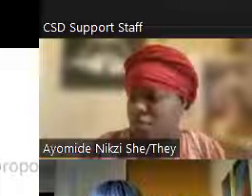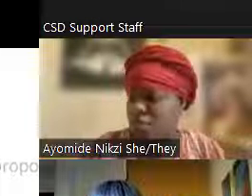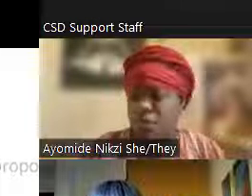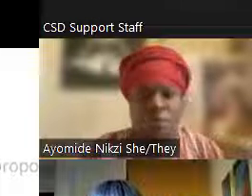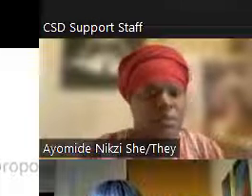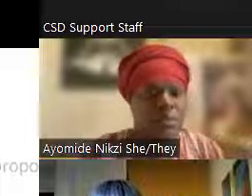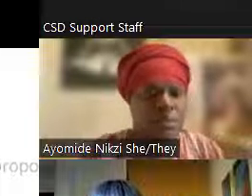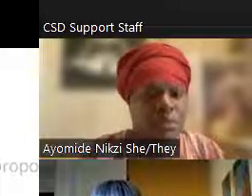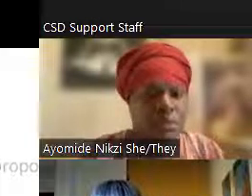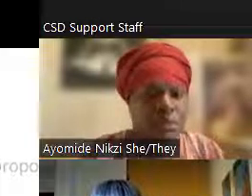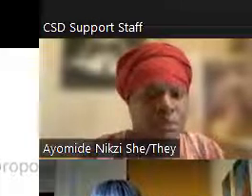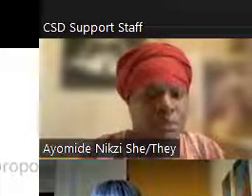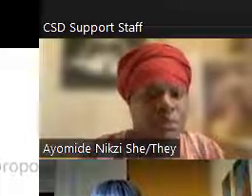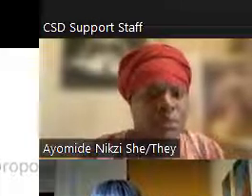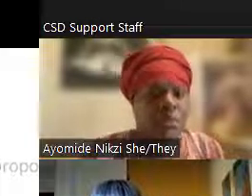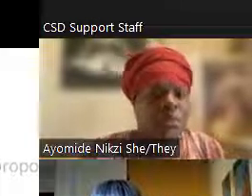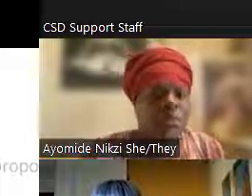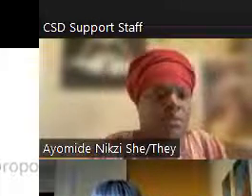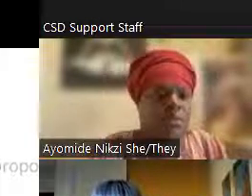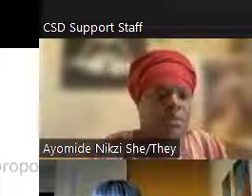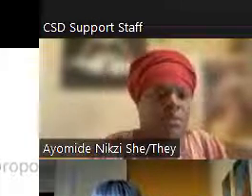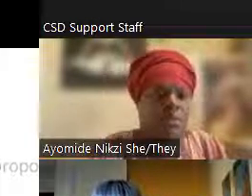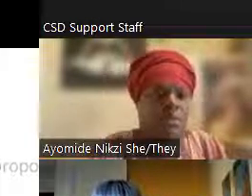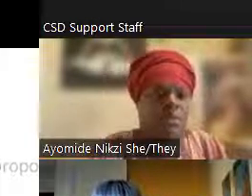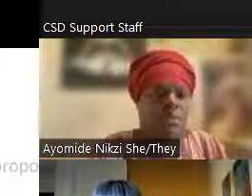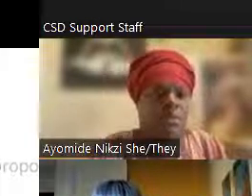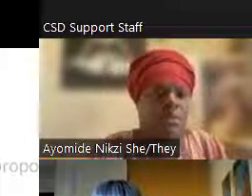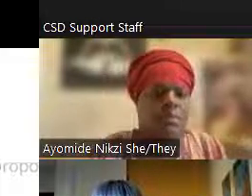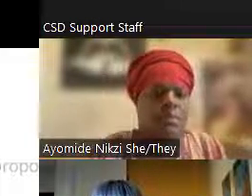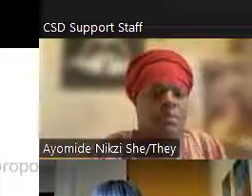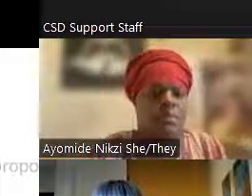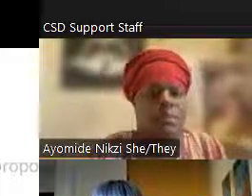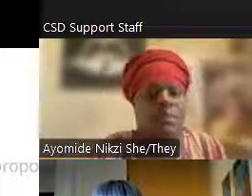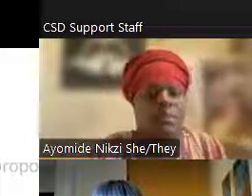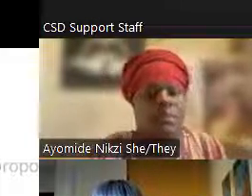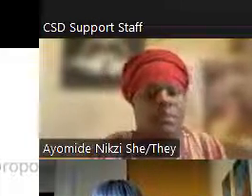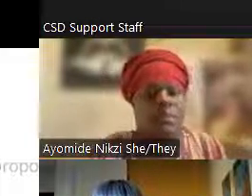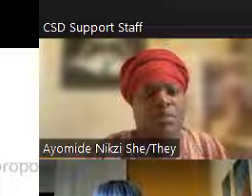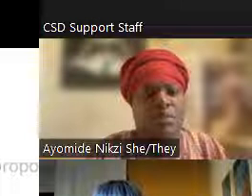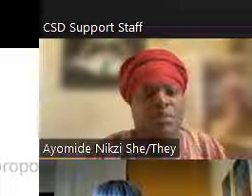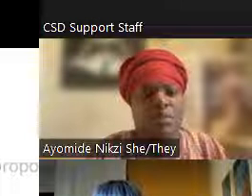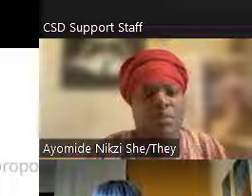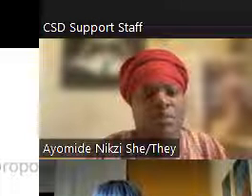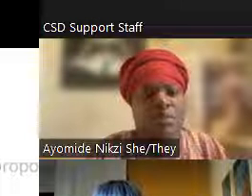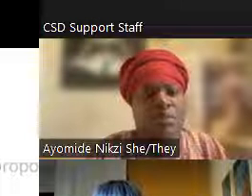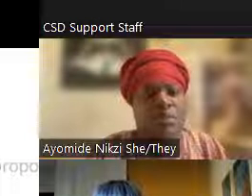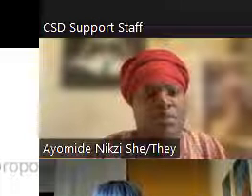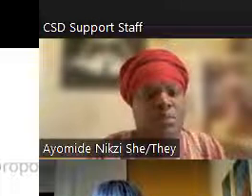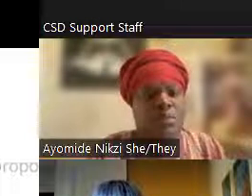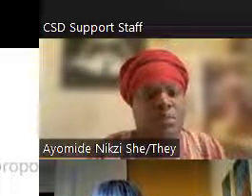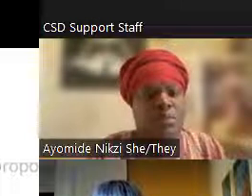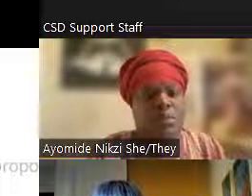All right. All written communications by commissioners regarding the Police Accountability Commission are public record regardless of the email account.